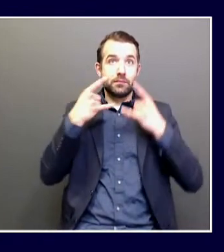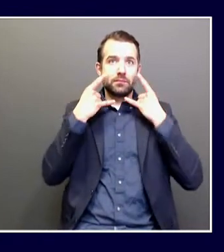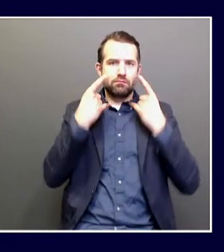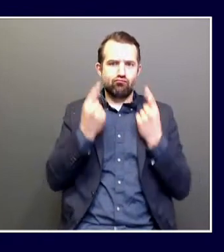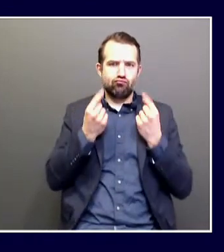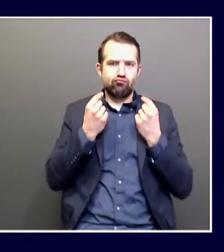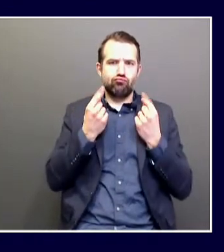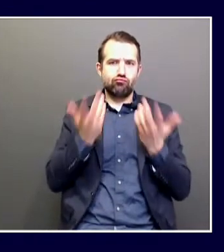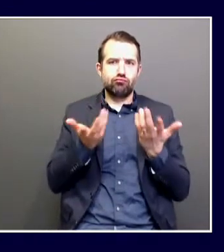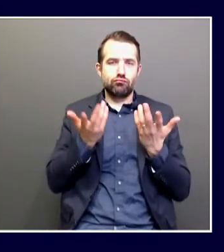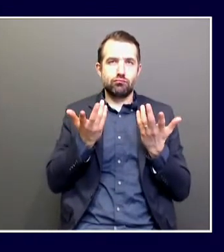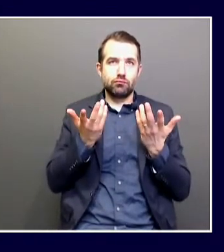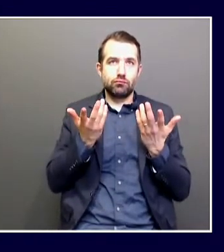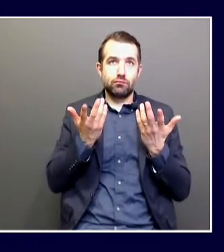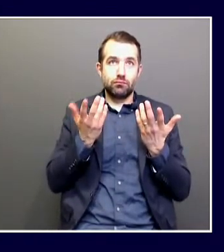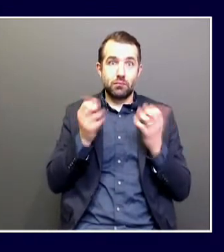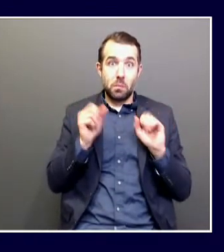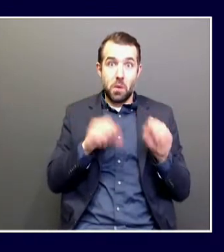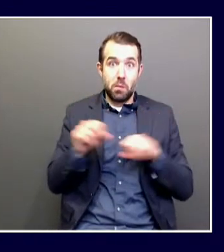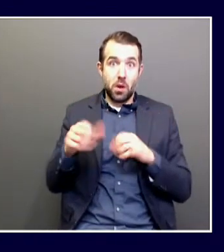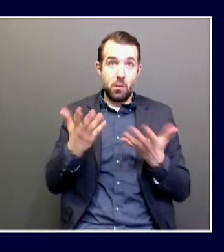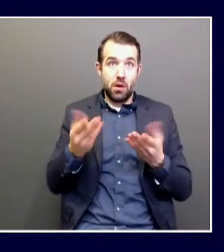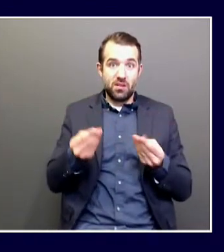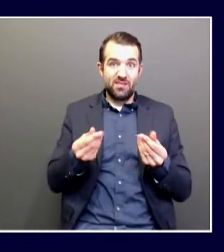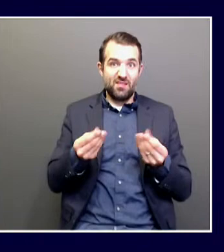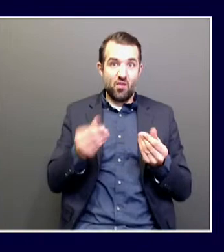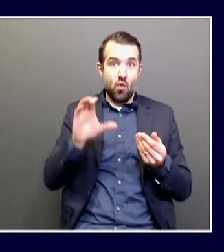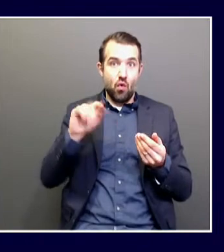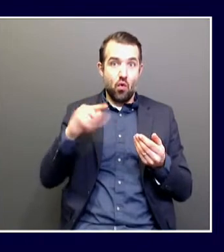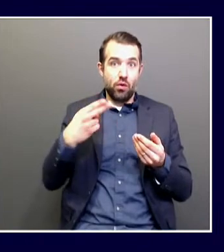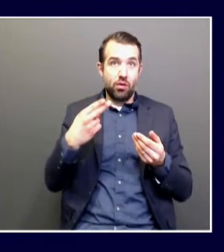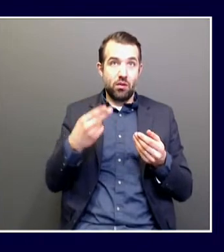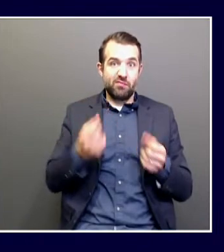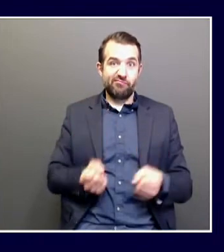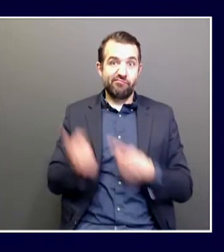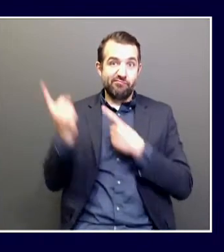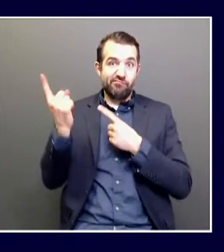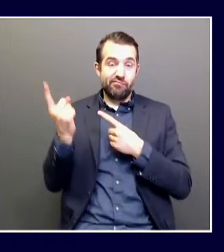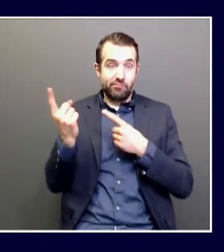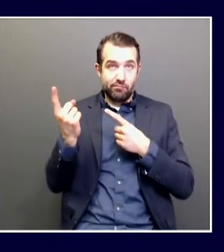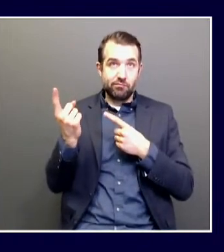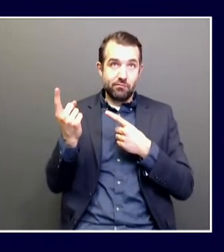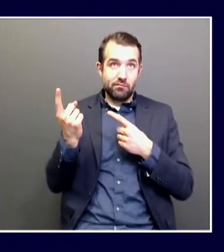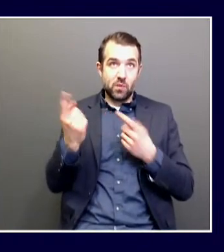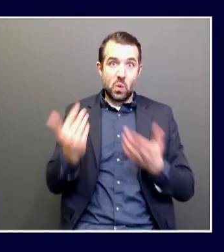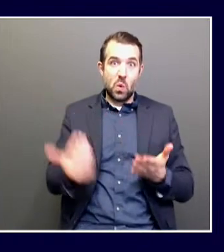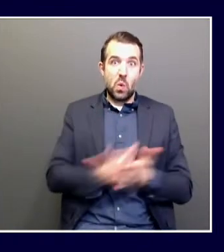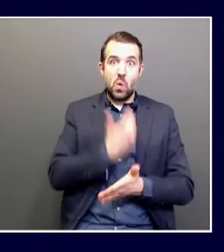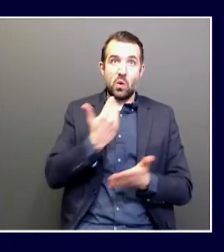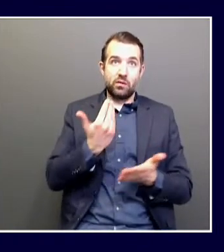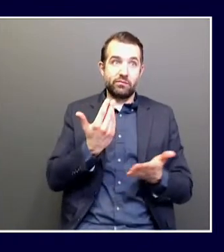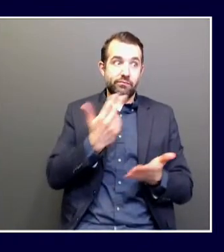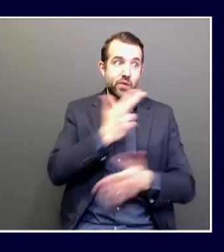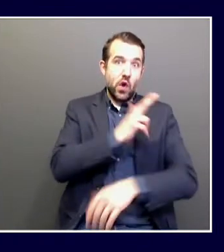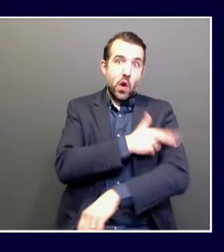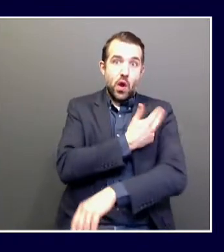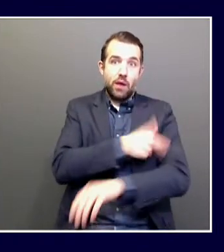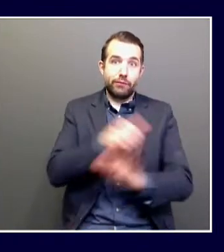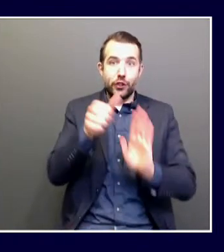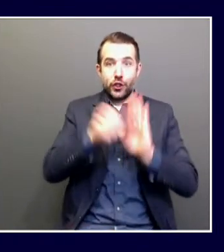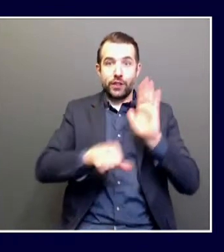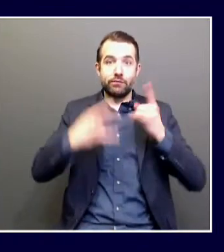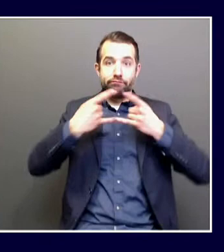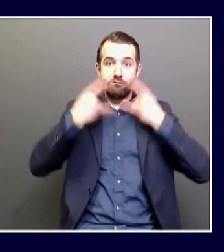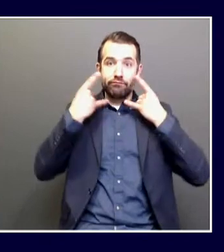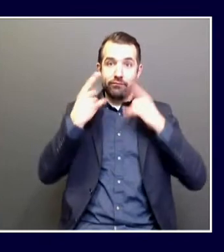potentially retire a cloth mask if you have other options available to you. I wanted to know, this is kind of a multi-pronged